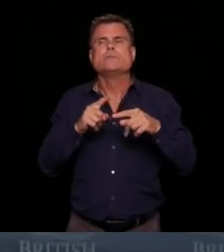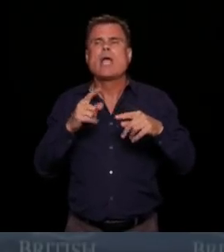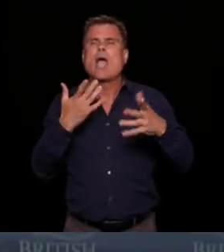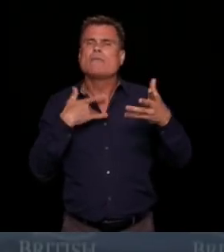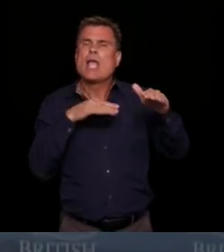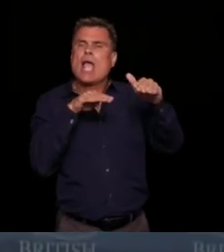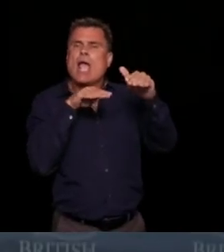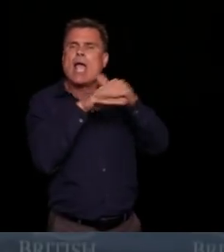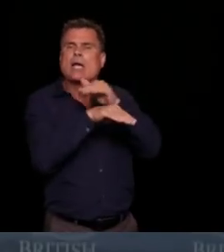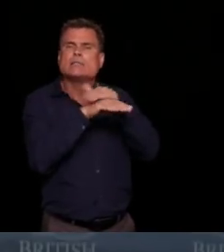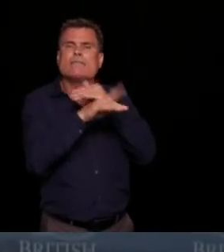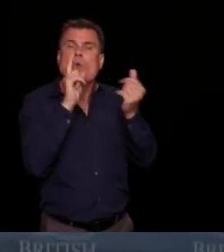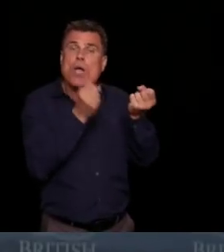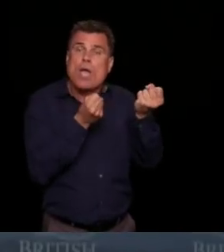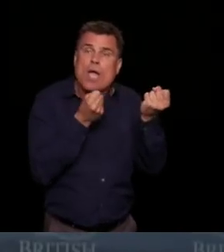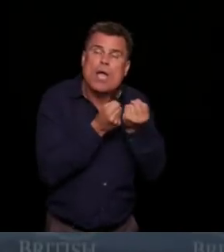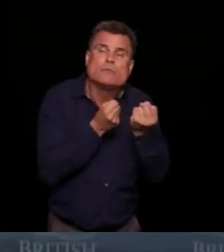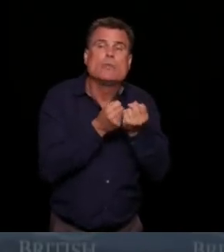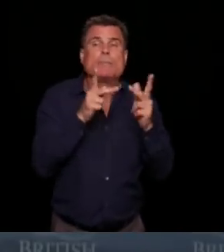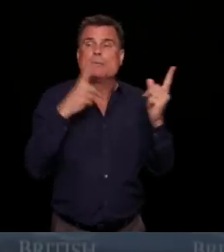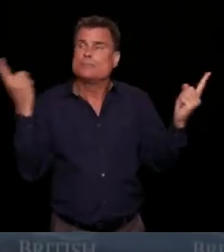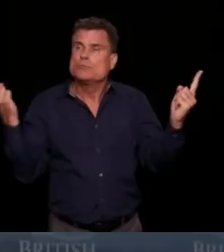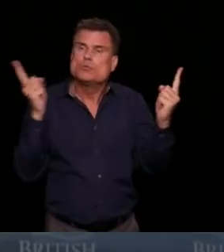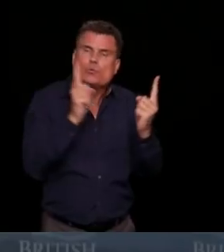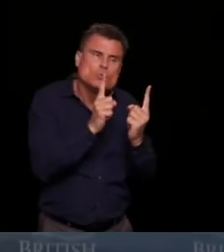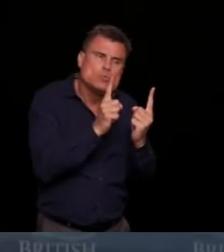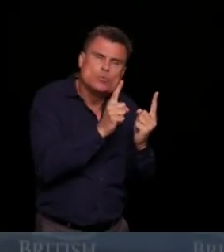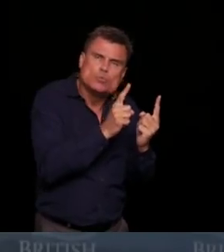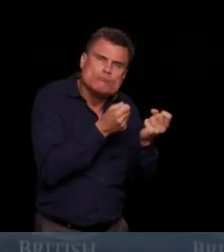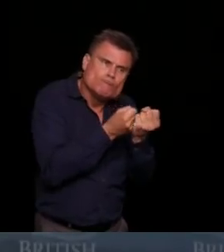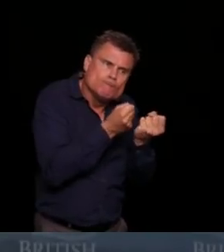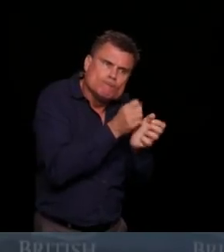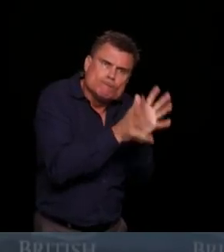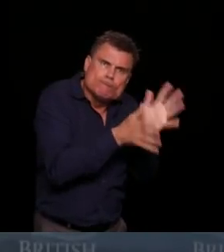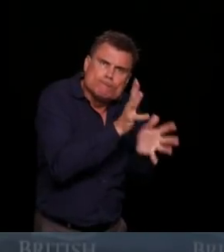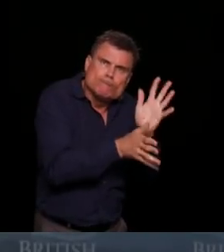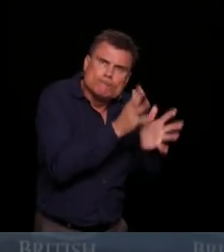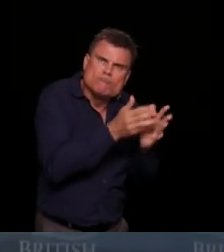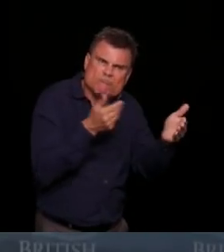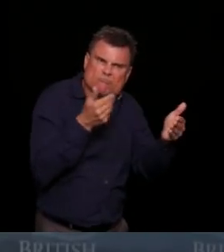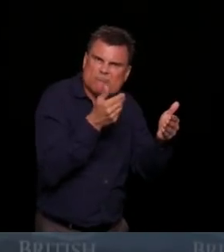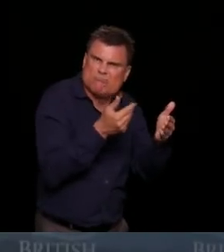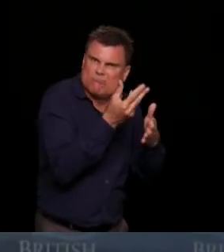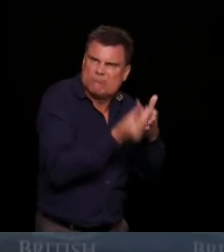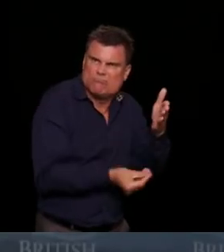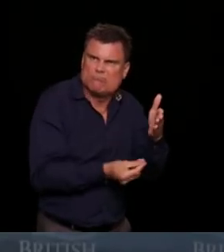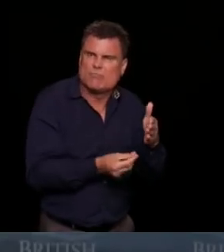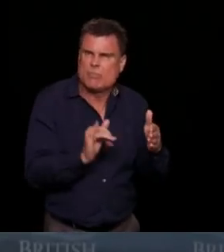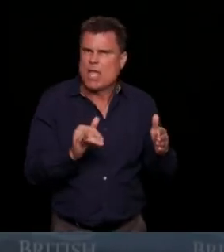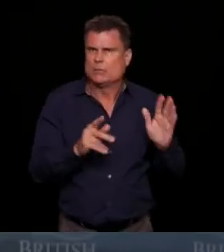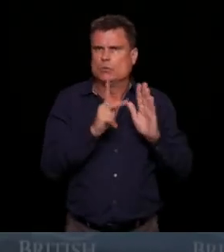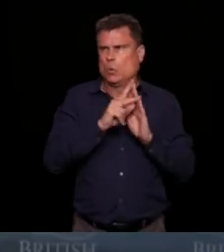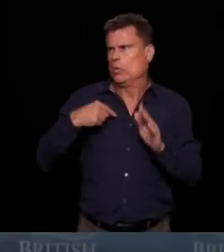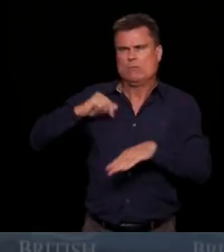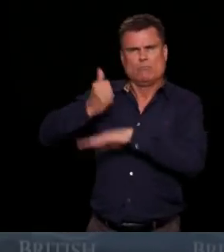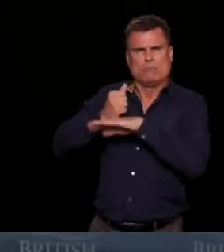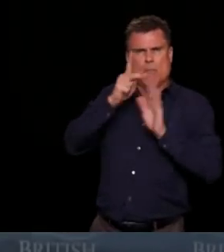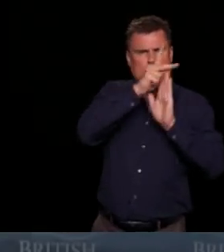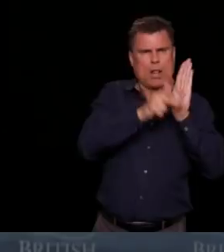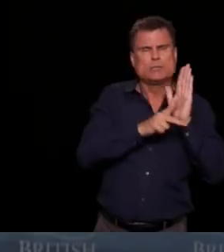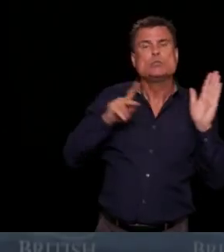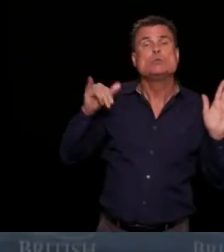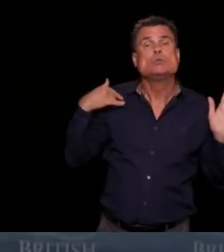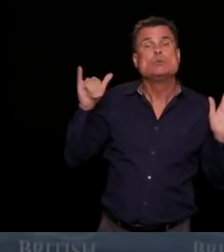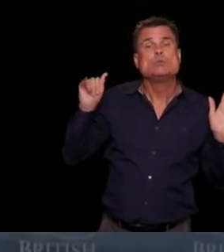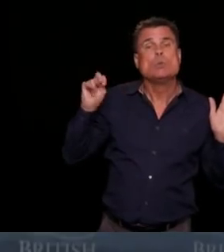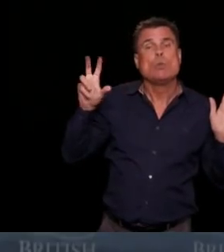were made in May. But essentially, the designated visitor policy has been in place, was announced June 30th, has been in place in most care homes since